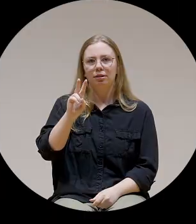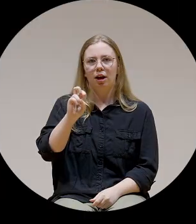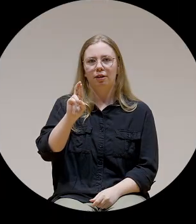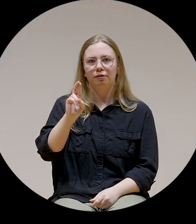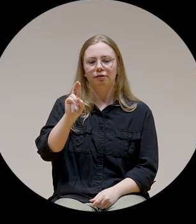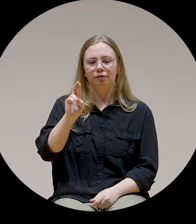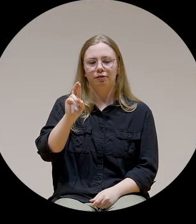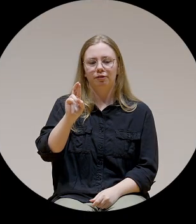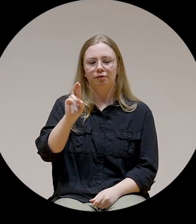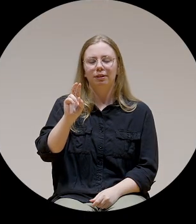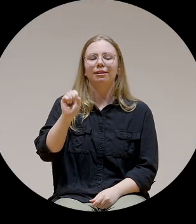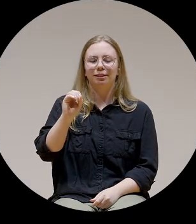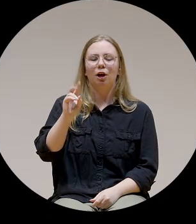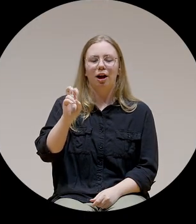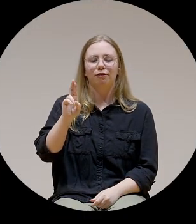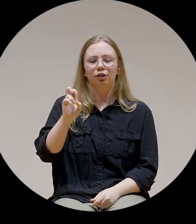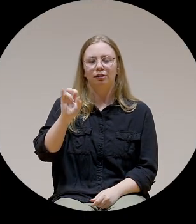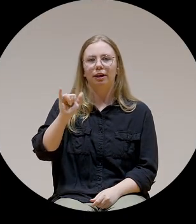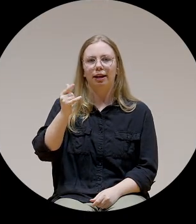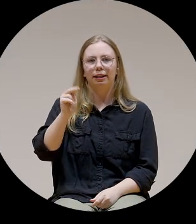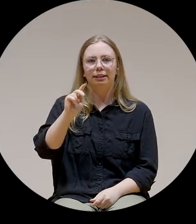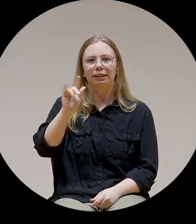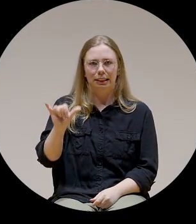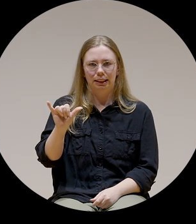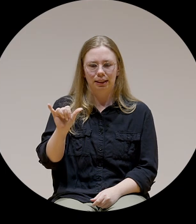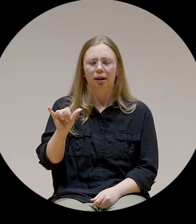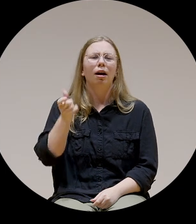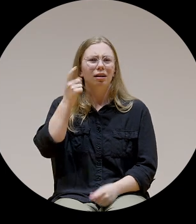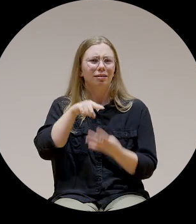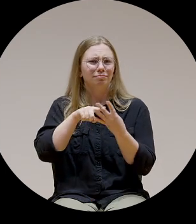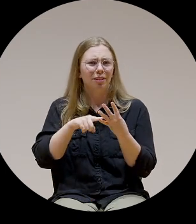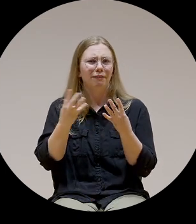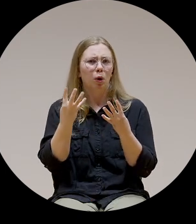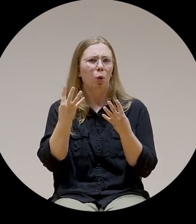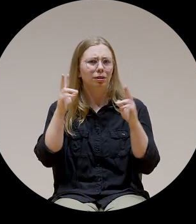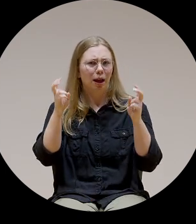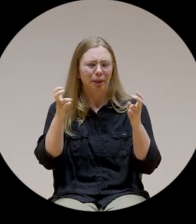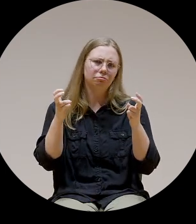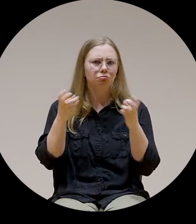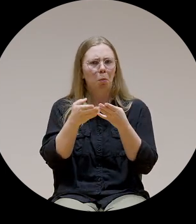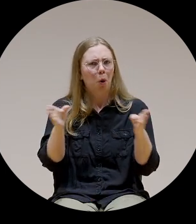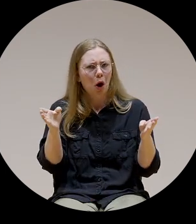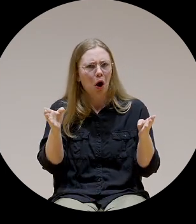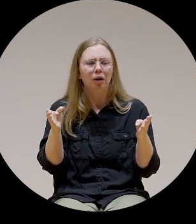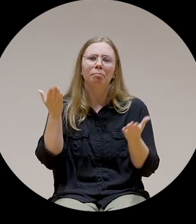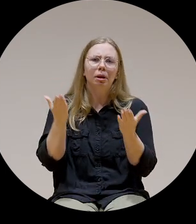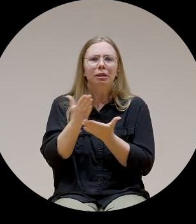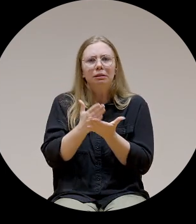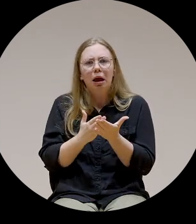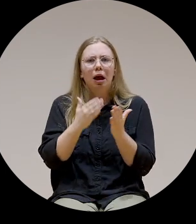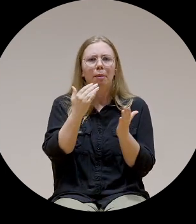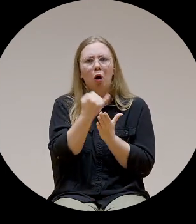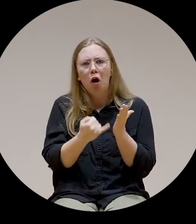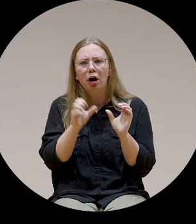that, as you can tell, they're pretty broad topics, like Janet mentioned. Objects might seem like they could go in